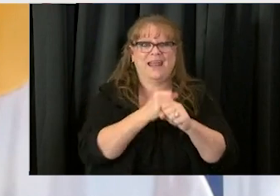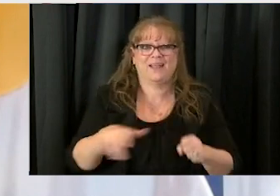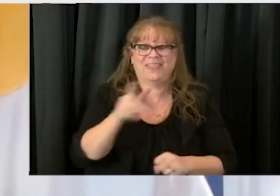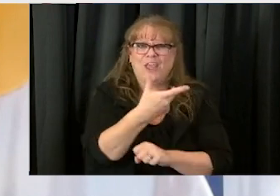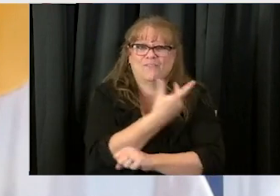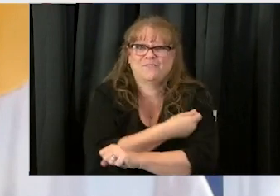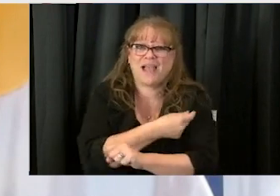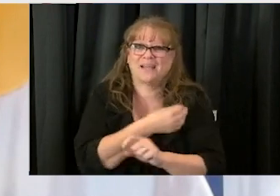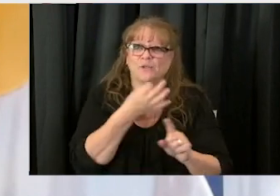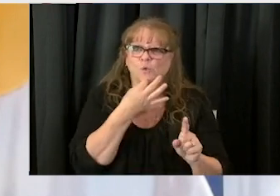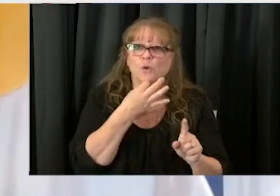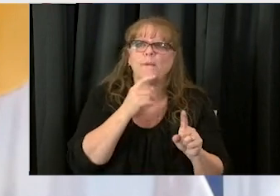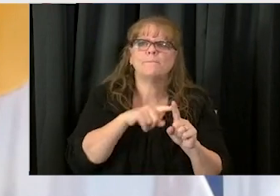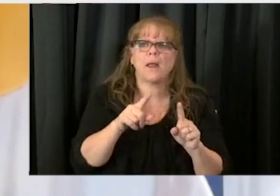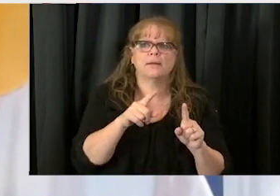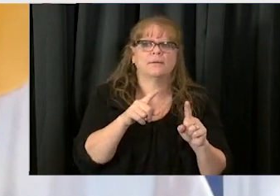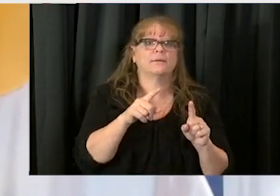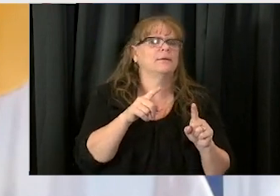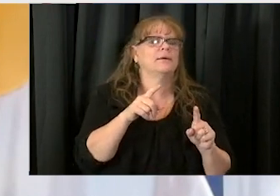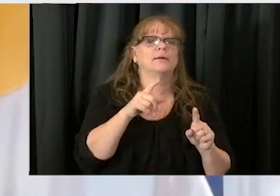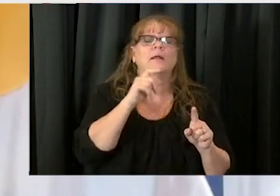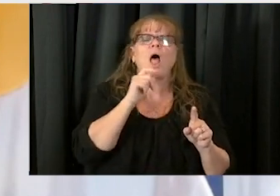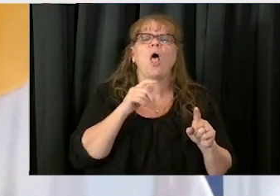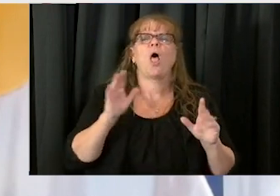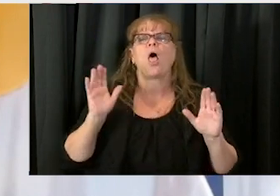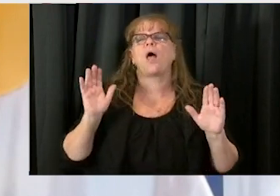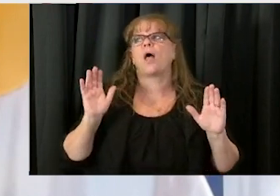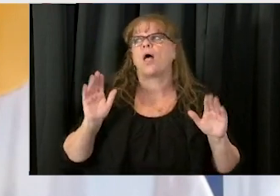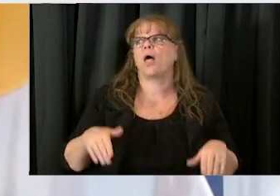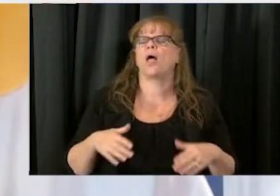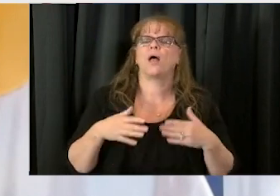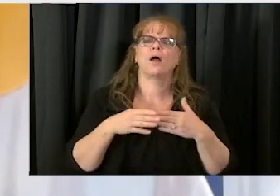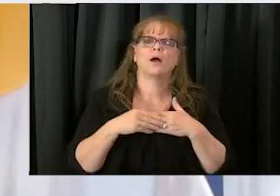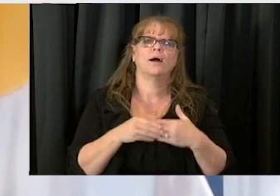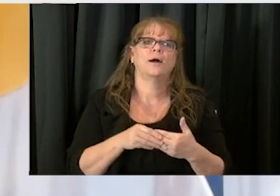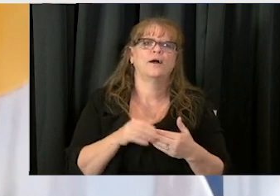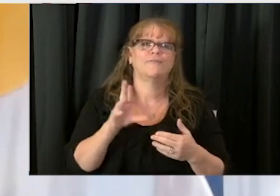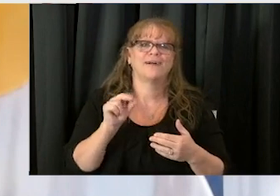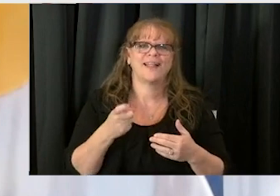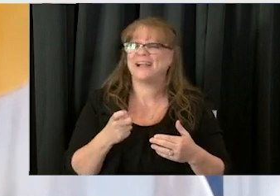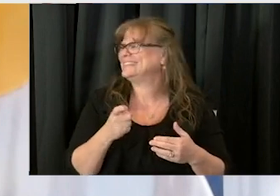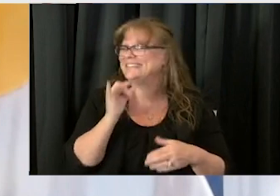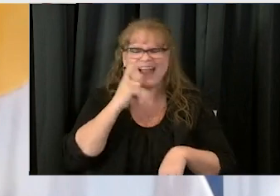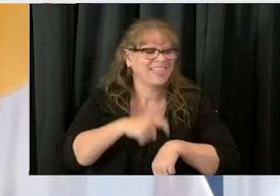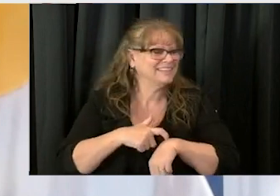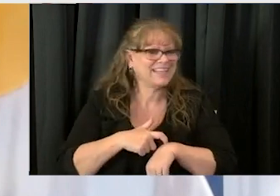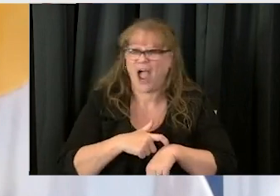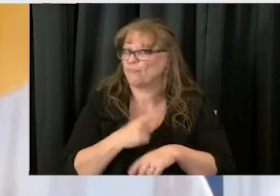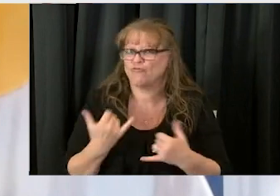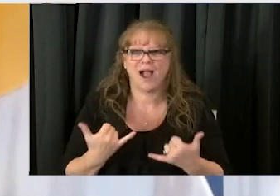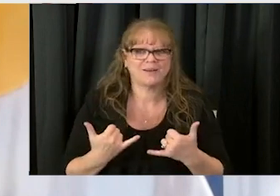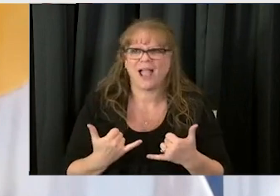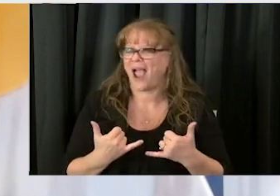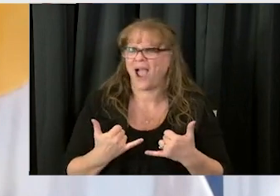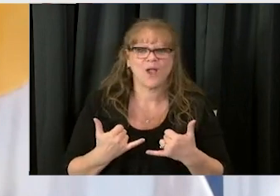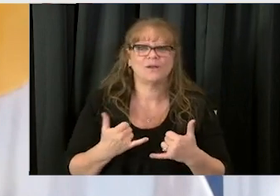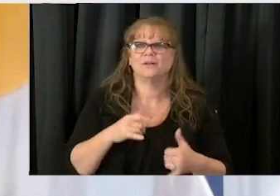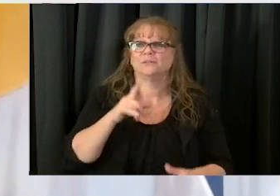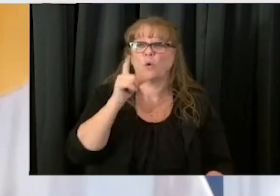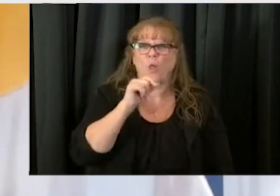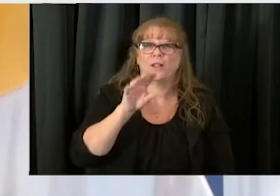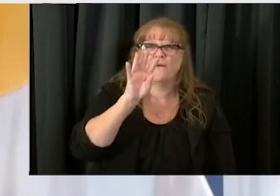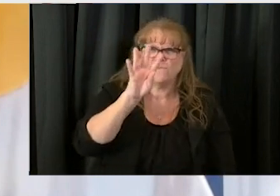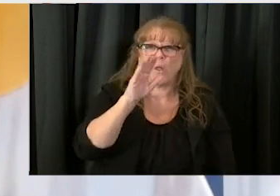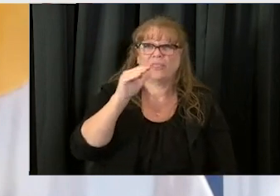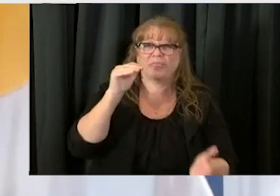prevent unnecessary loss of life by just buckling down for a few more months and avoiding socializing with